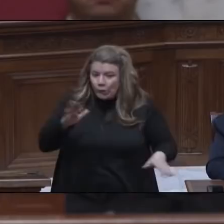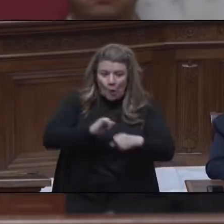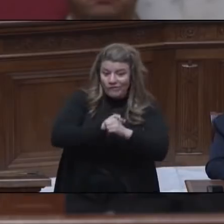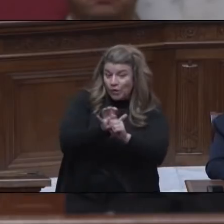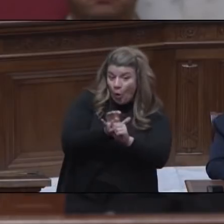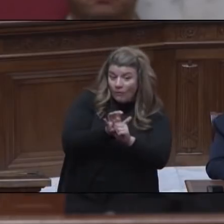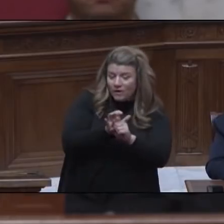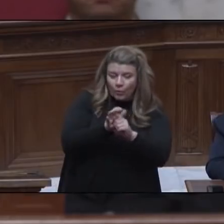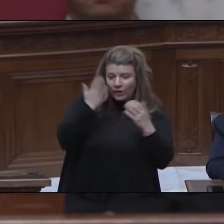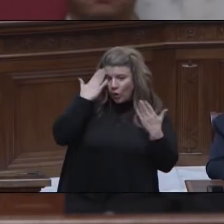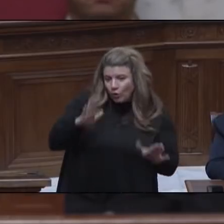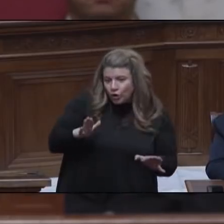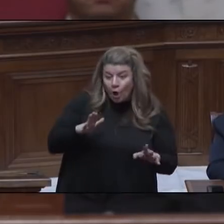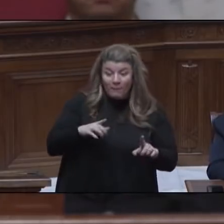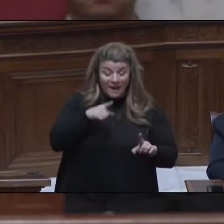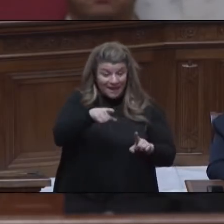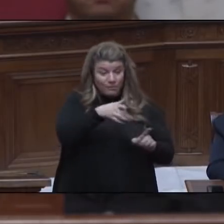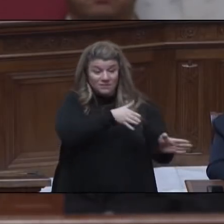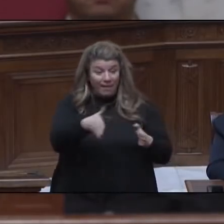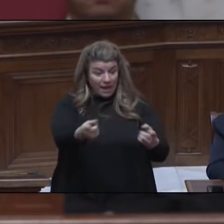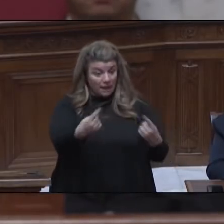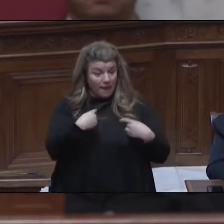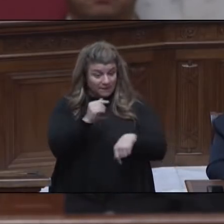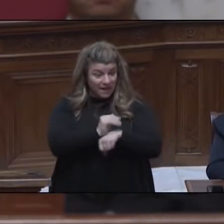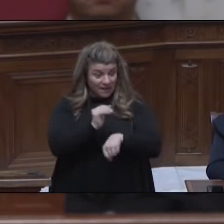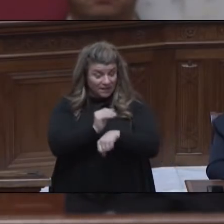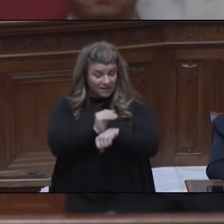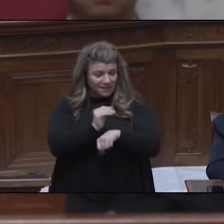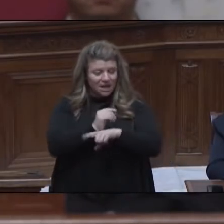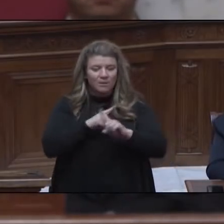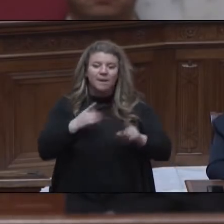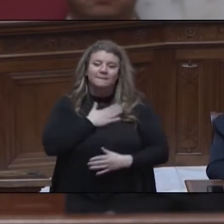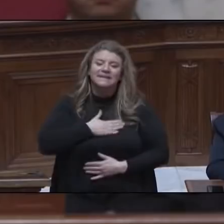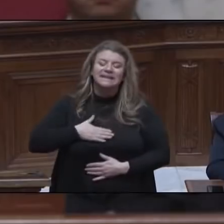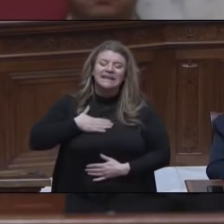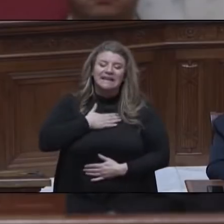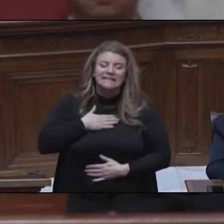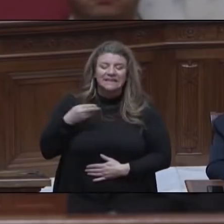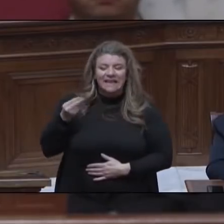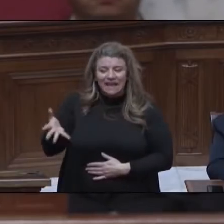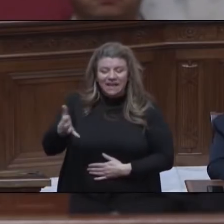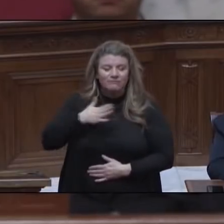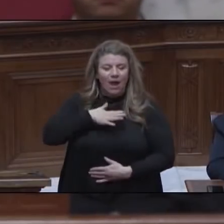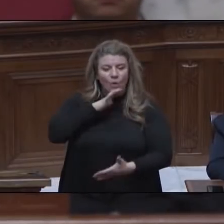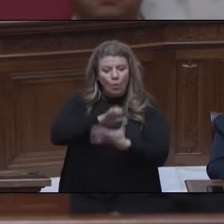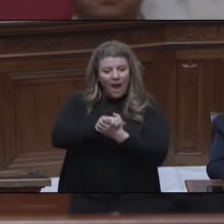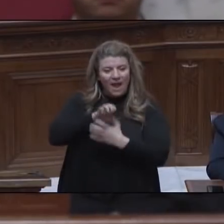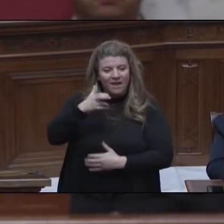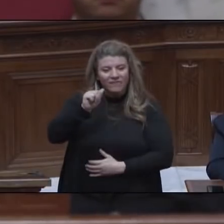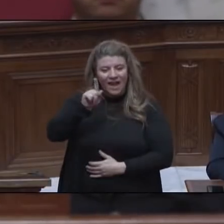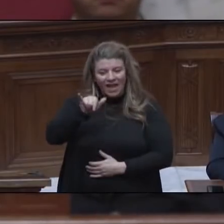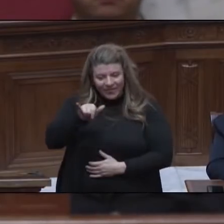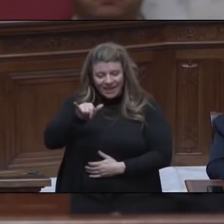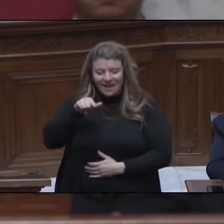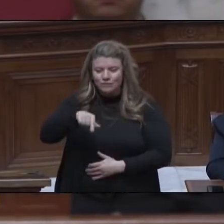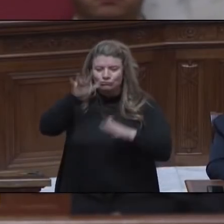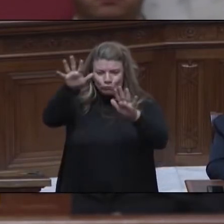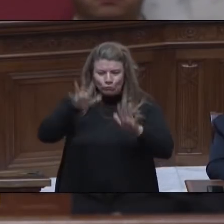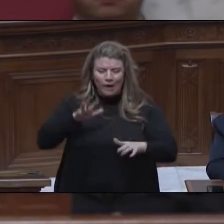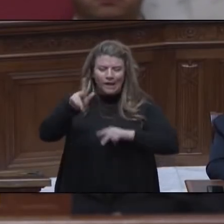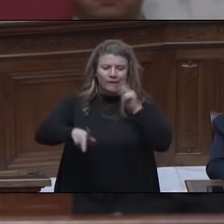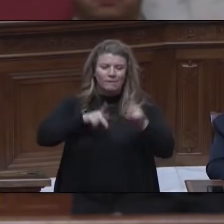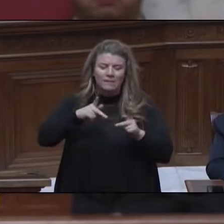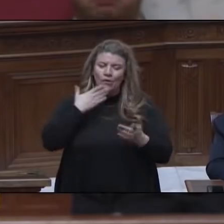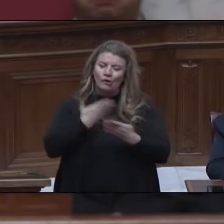not right now, but he was coming here tonight. But please give Kathy and all these great people a tremendous round